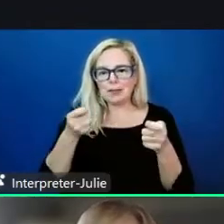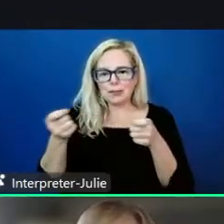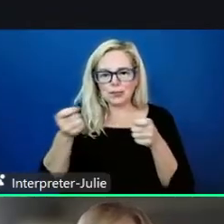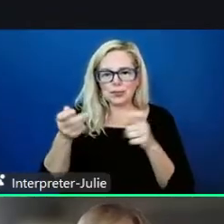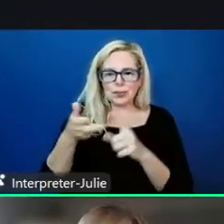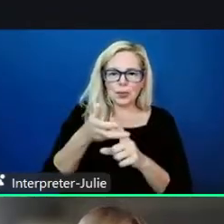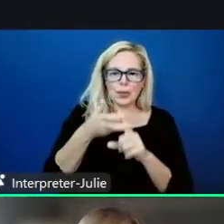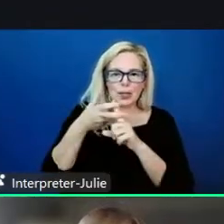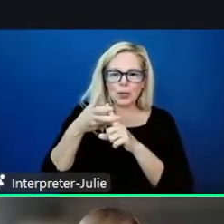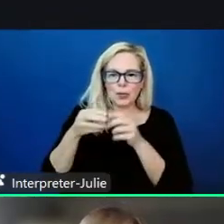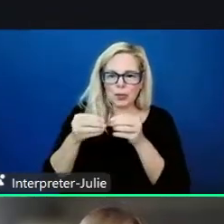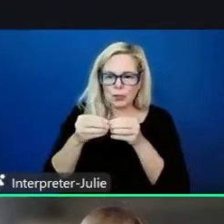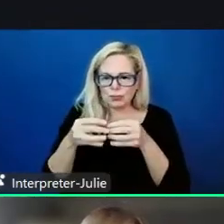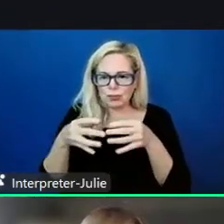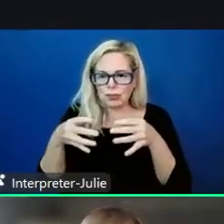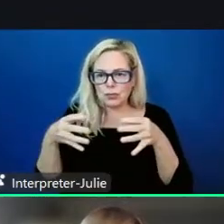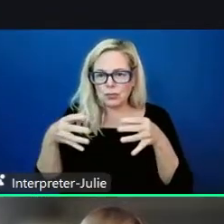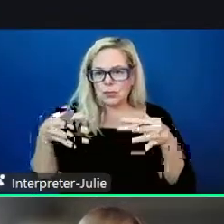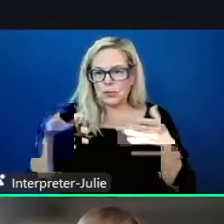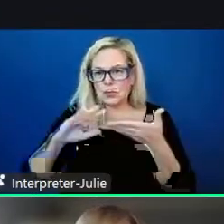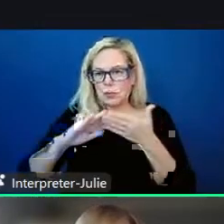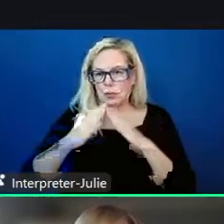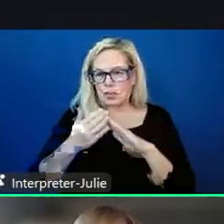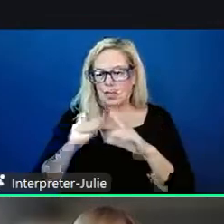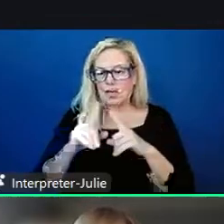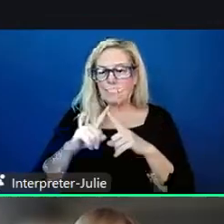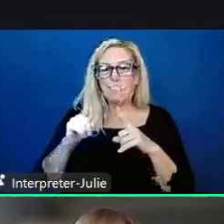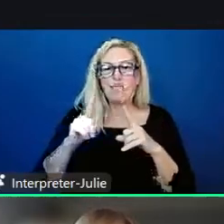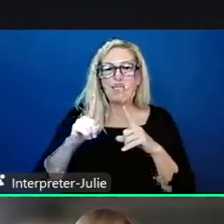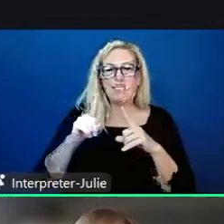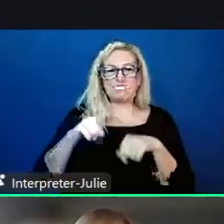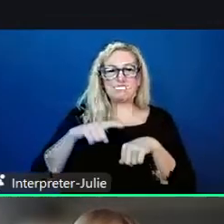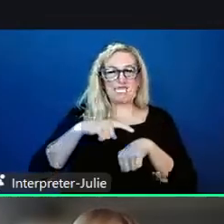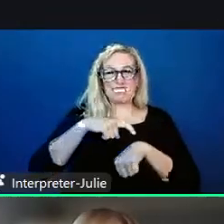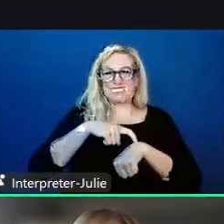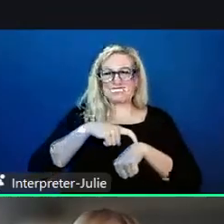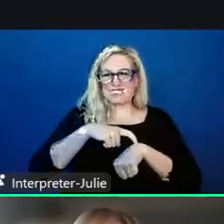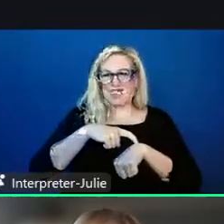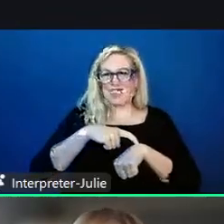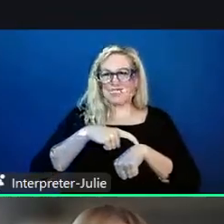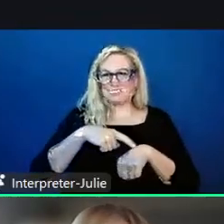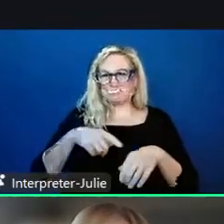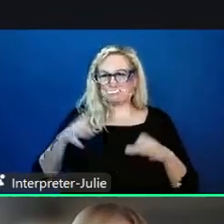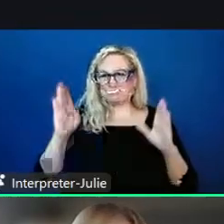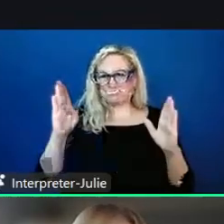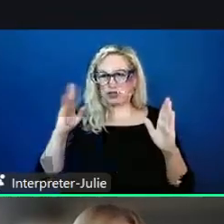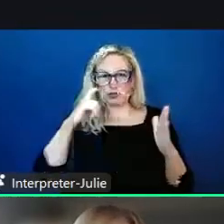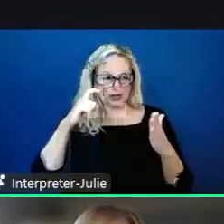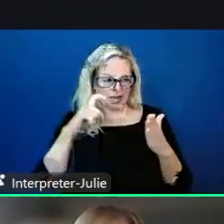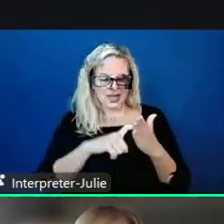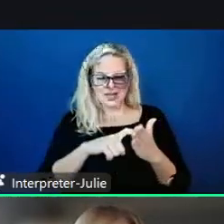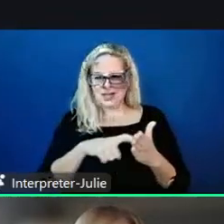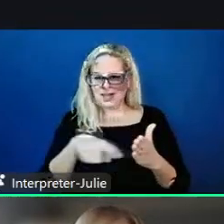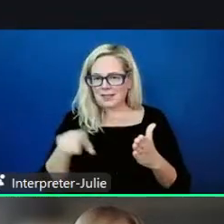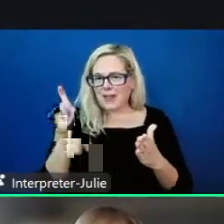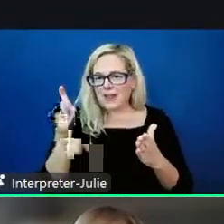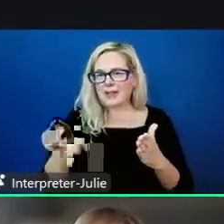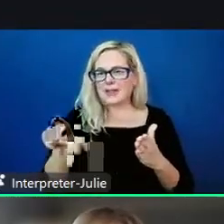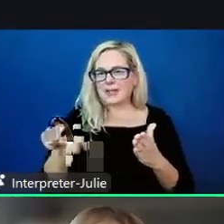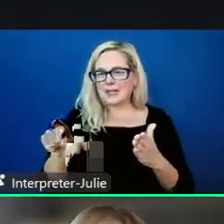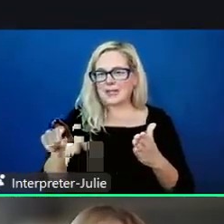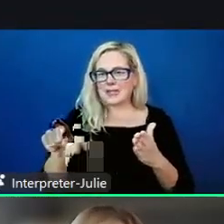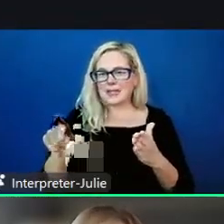But what we're really proud of is at that start of our timeline, there was a need identified when we were